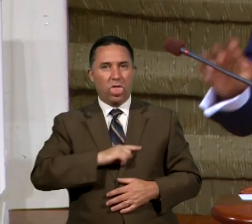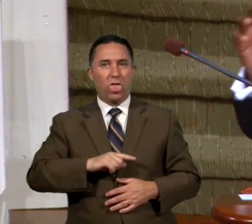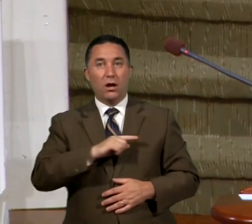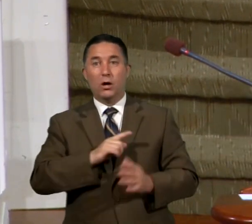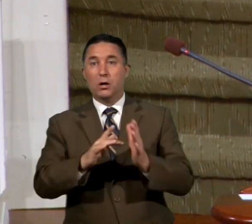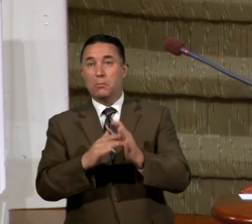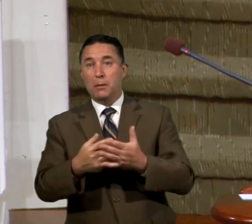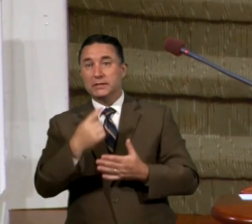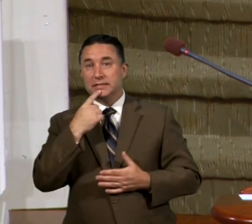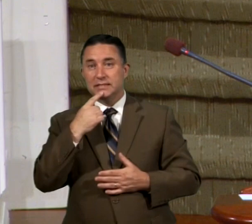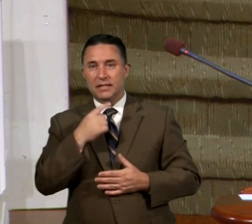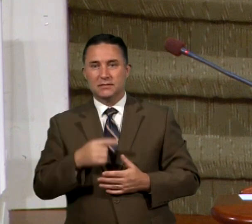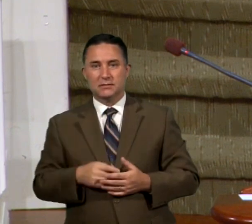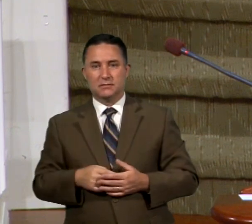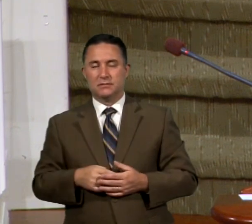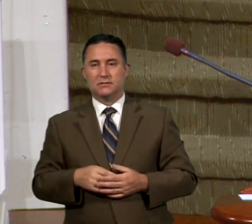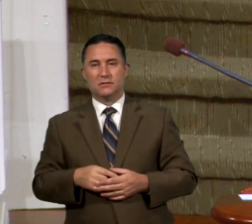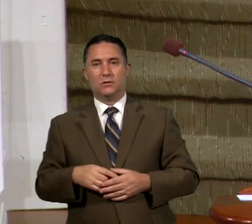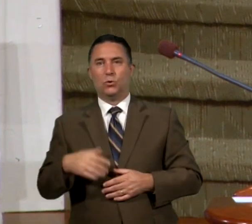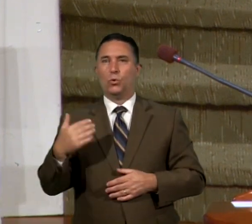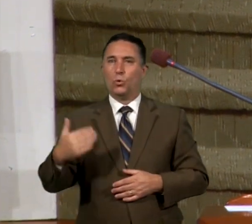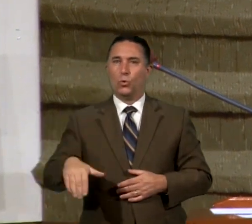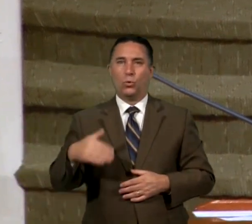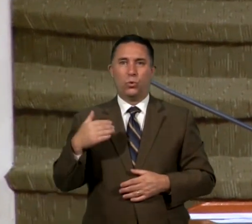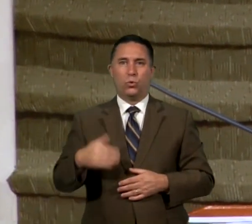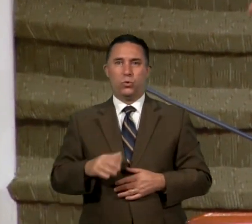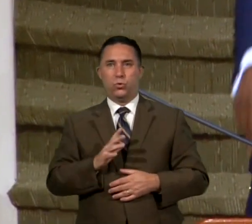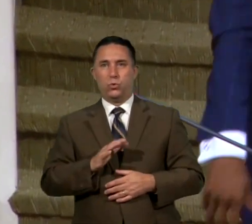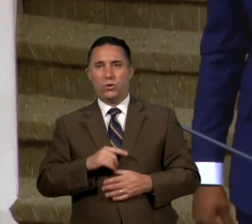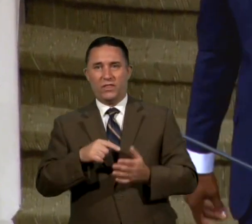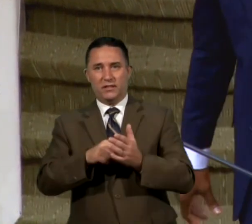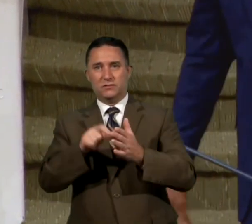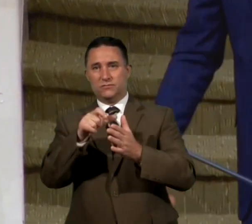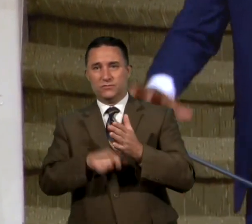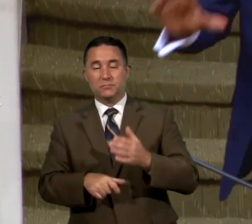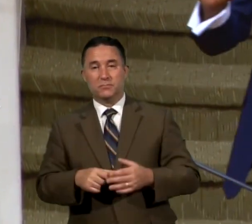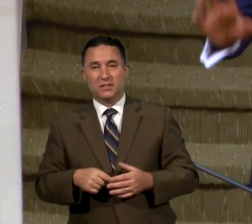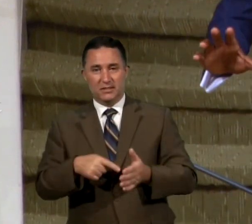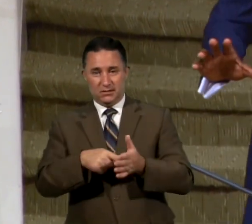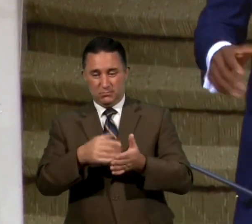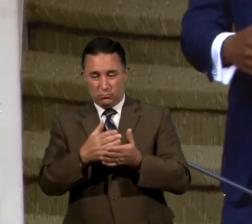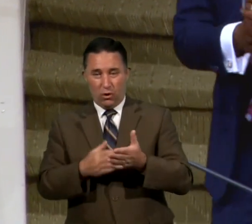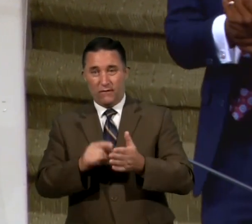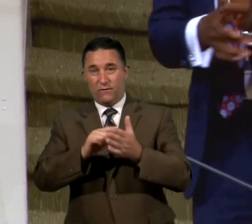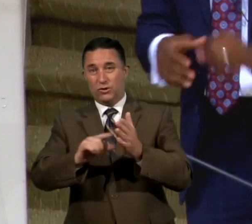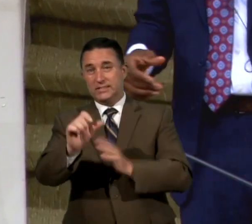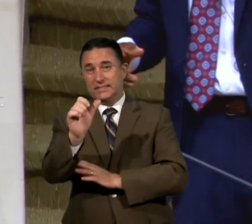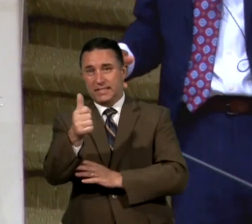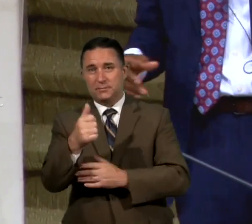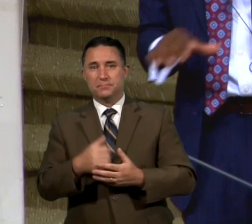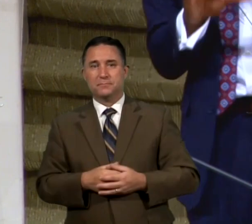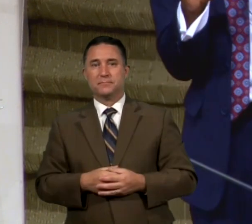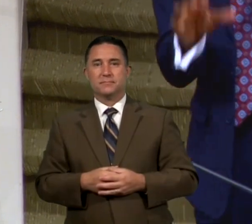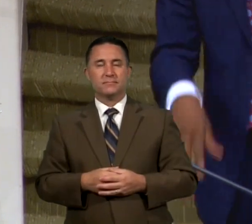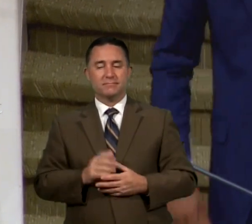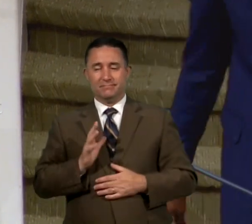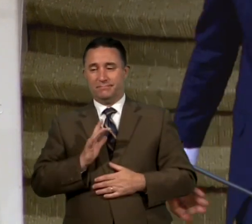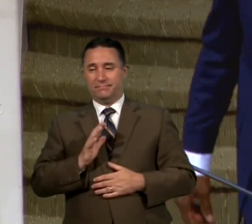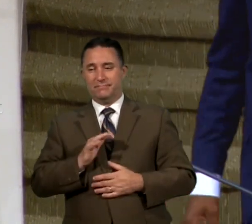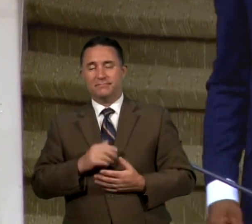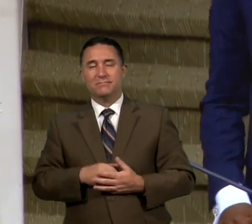Look what the Bible says here. I just absolutely love this passage right here, this portion right here, verse number 10. I love